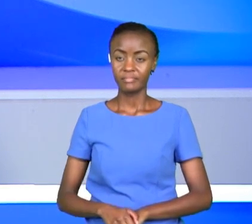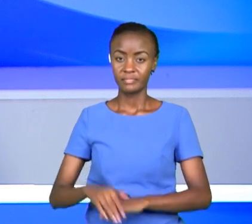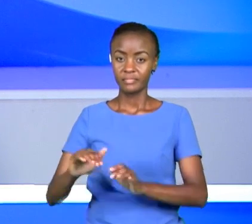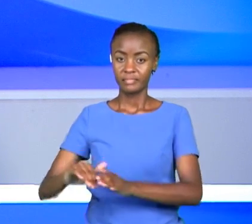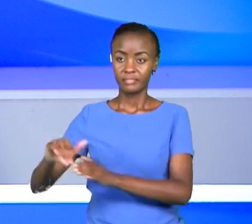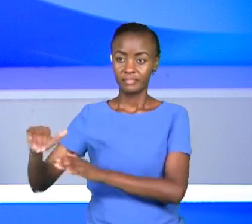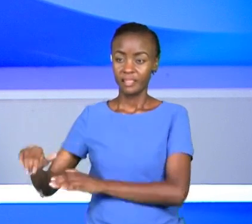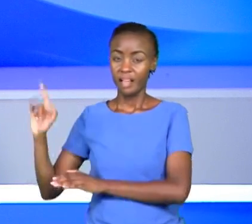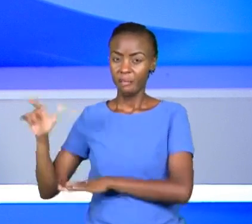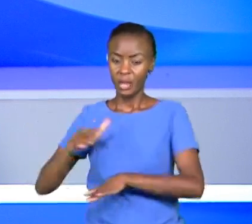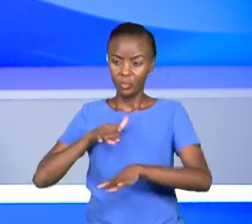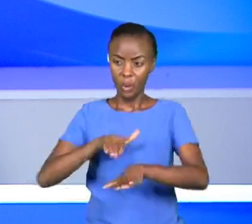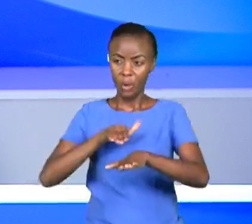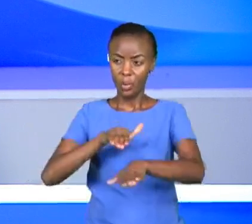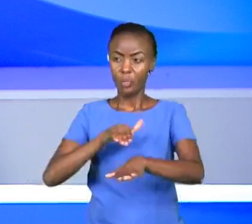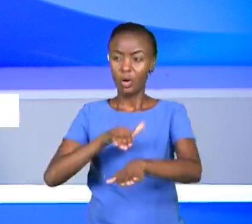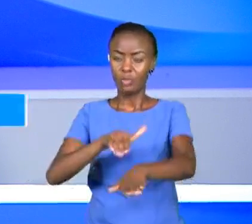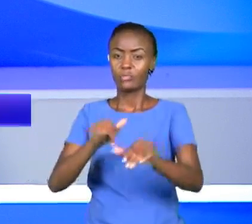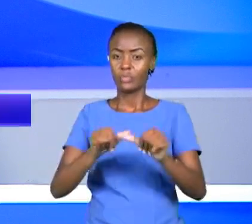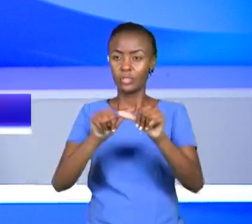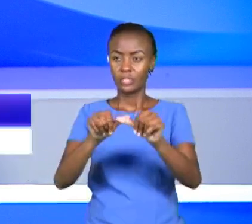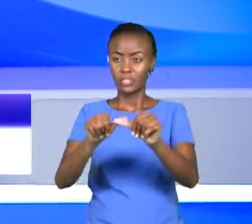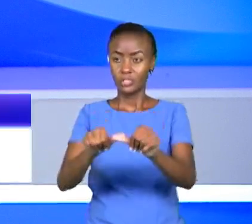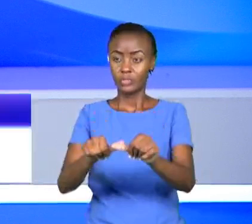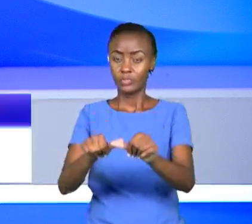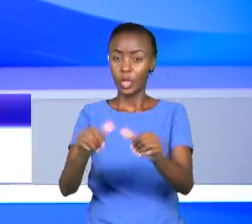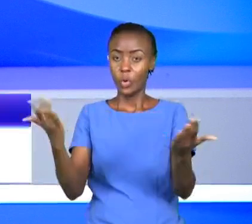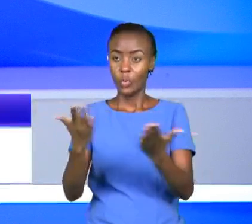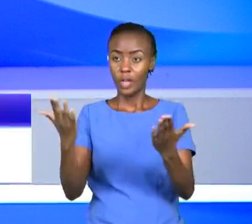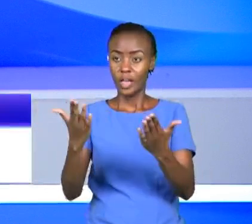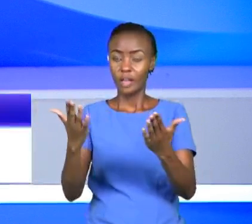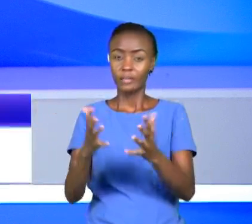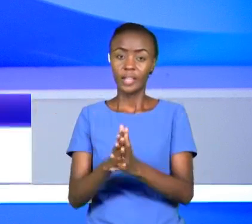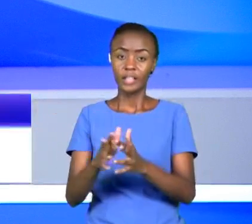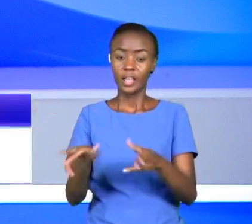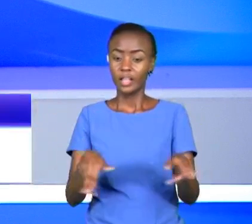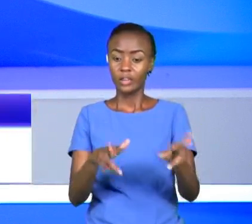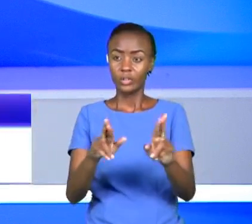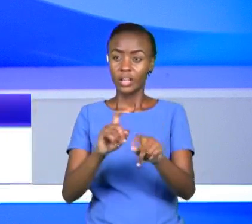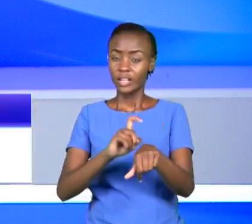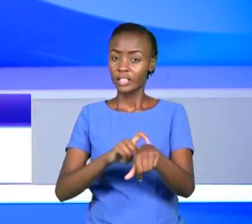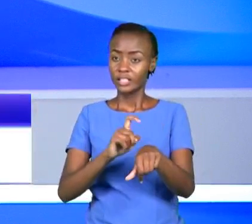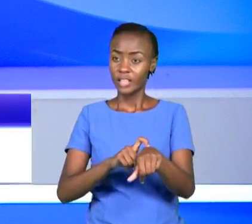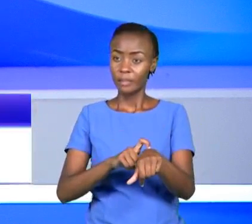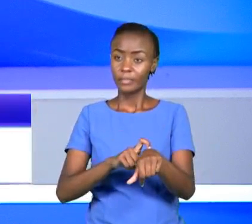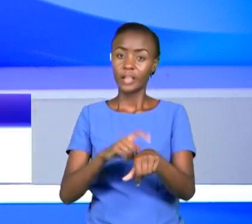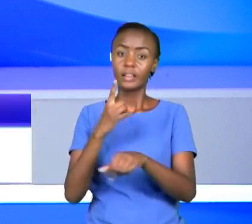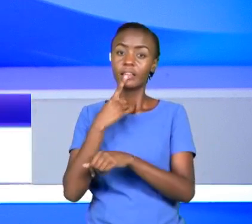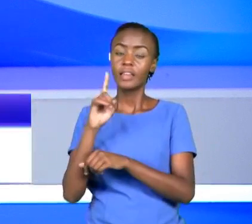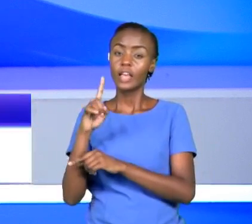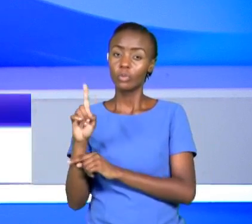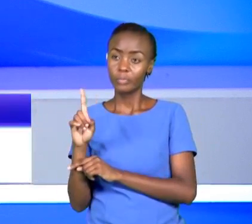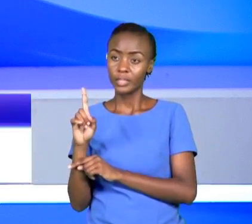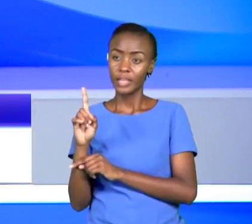Meanwhile, heavy traffic congestion and confusion swept over major roads in Kenya's capital as the Nairobi Metropolitan Services was conducting